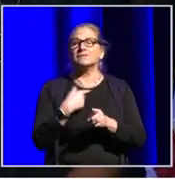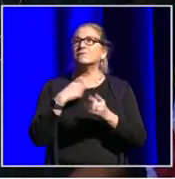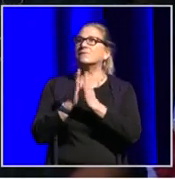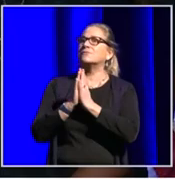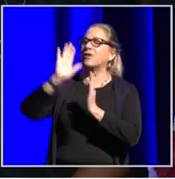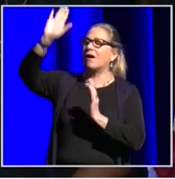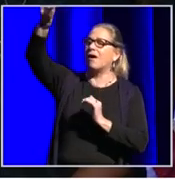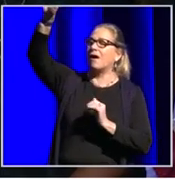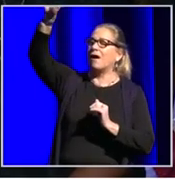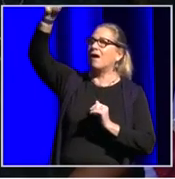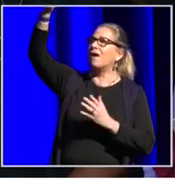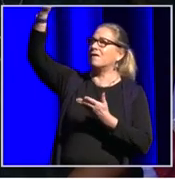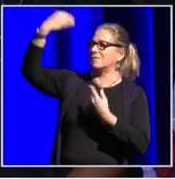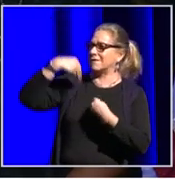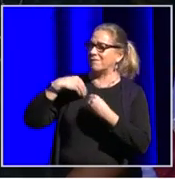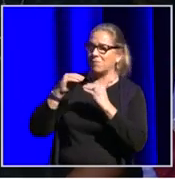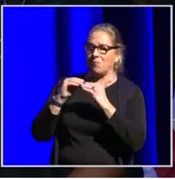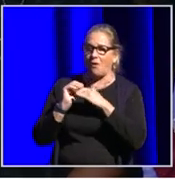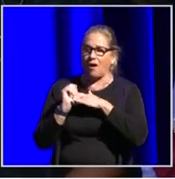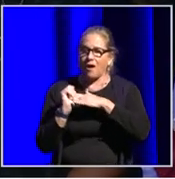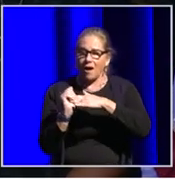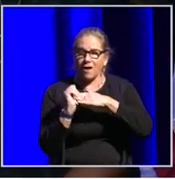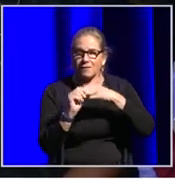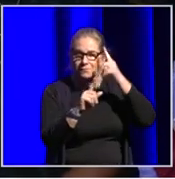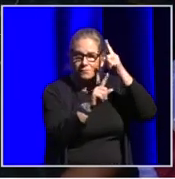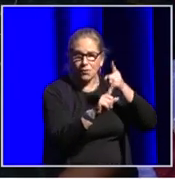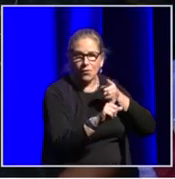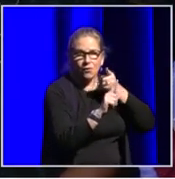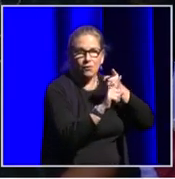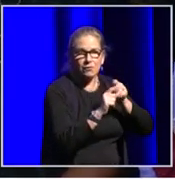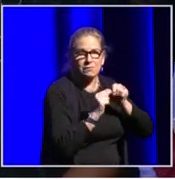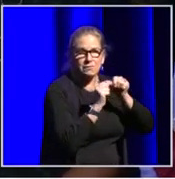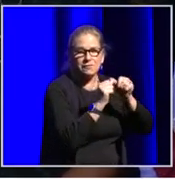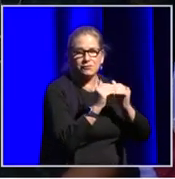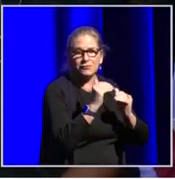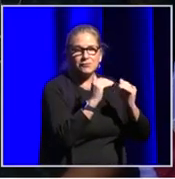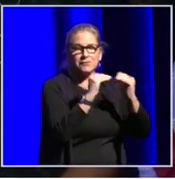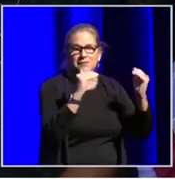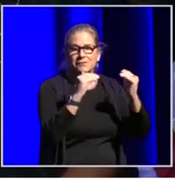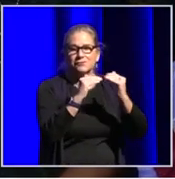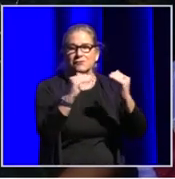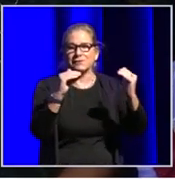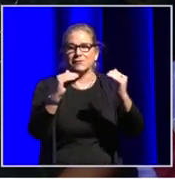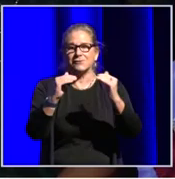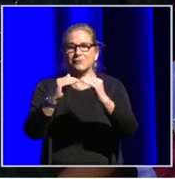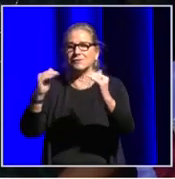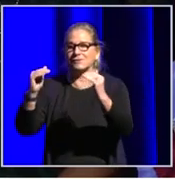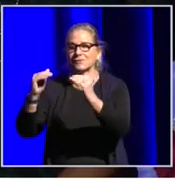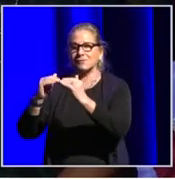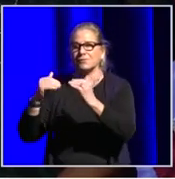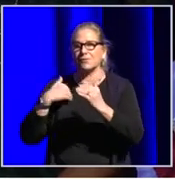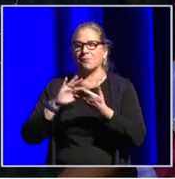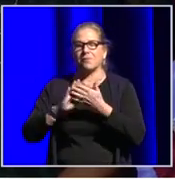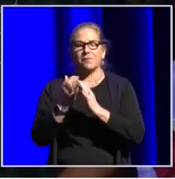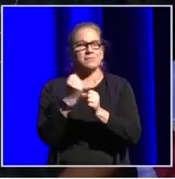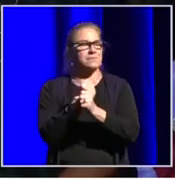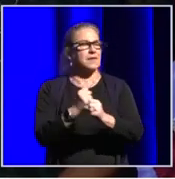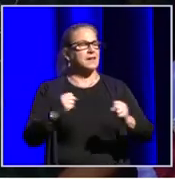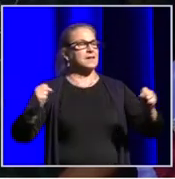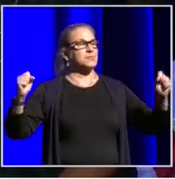acts of justice that bring us to a place of liberation. Let our acts of justice, O